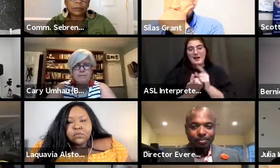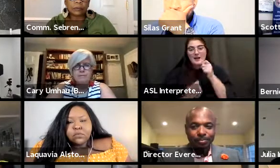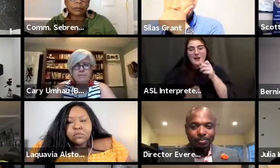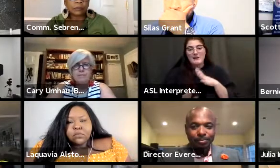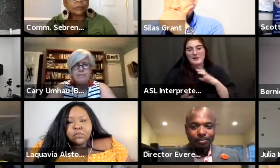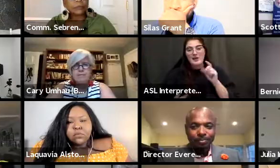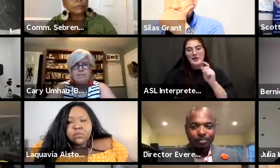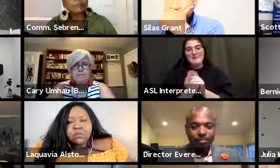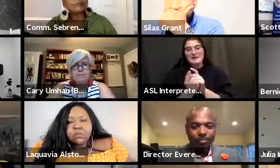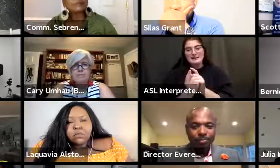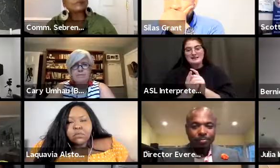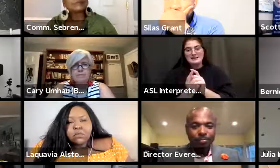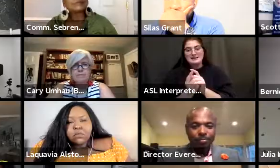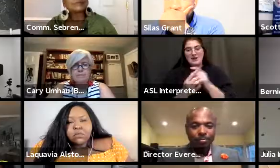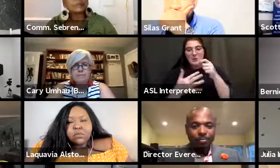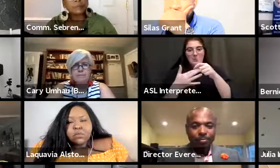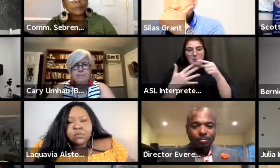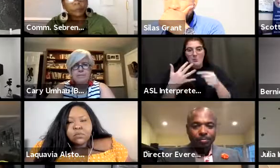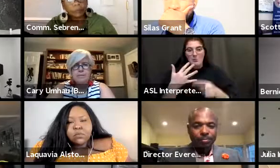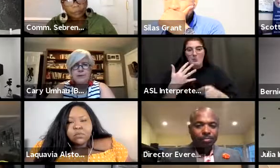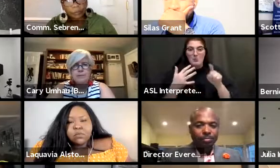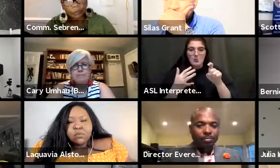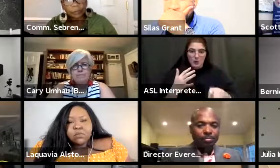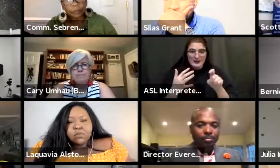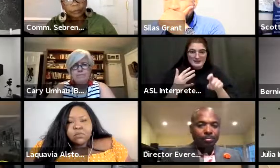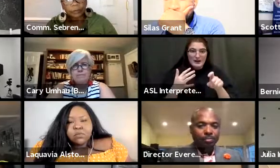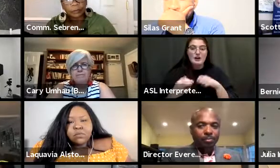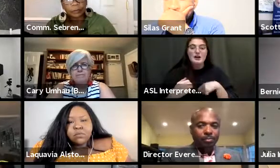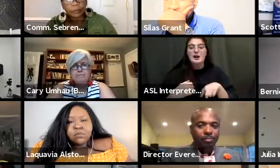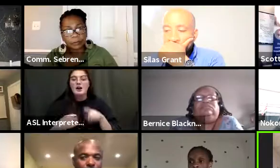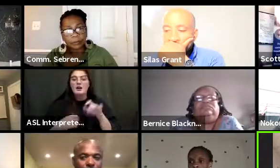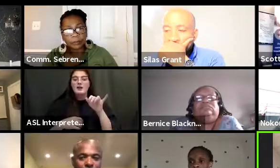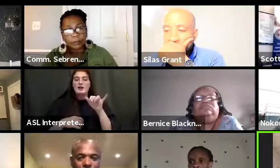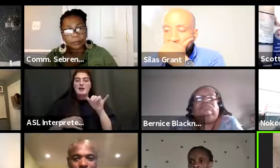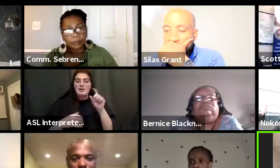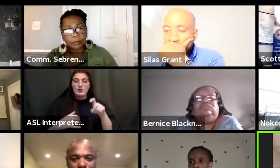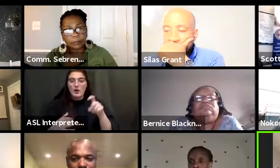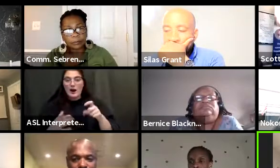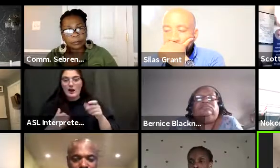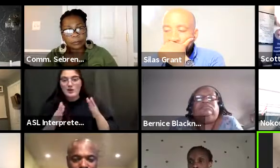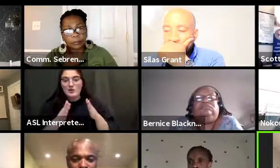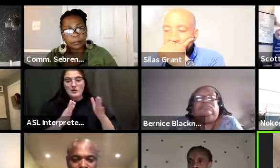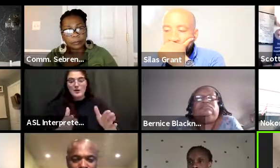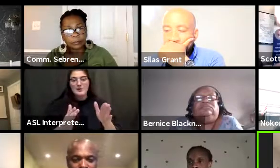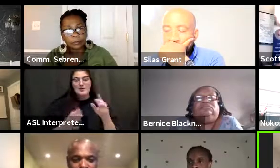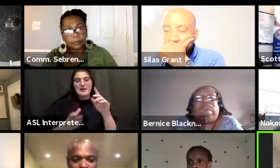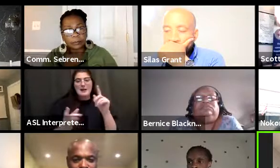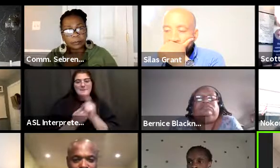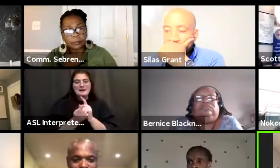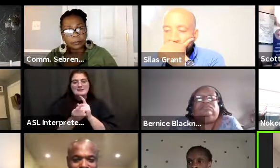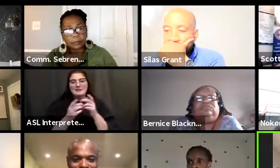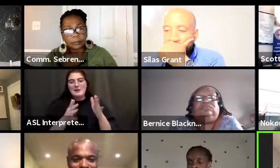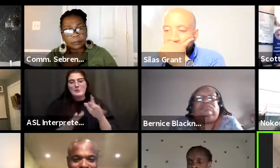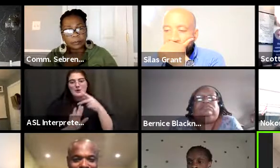Now, the criteria is for the Pathways program is a gun charge, unsuccessful completion